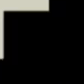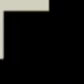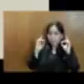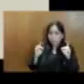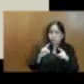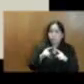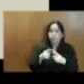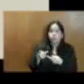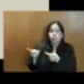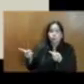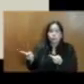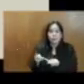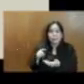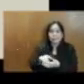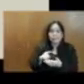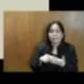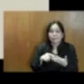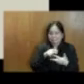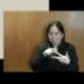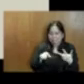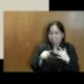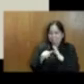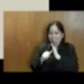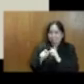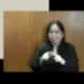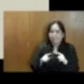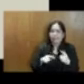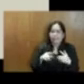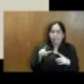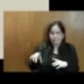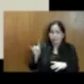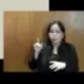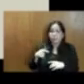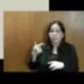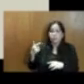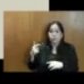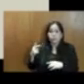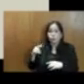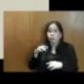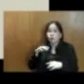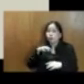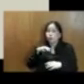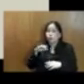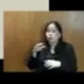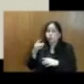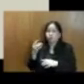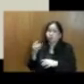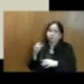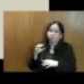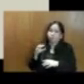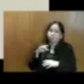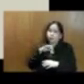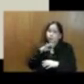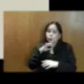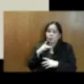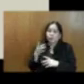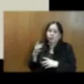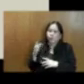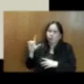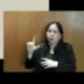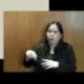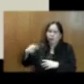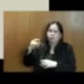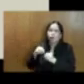geography. And then finally, we see that green and dirty jobs have roughly similar stability by job length. So I think there's a lot to chew on